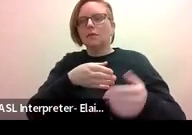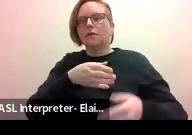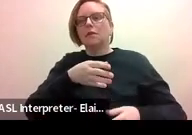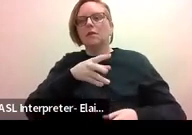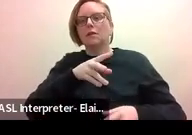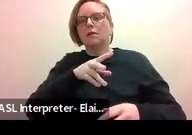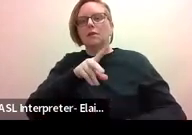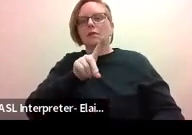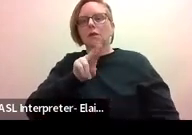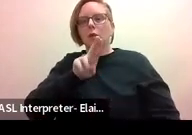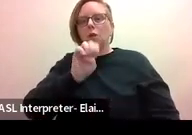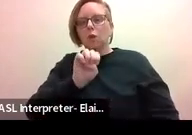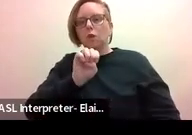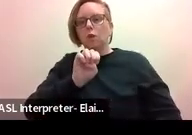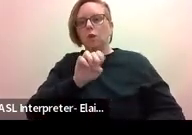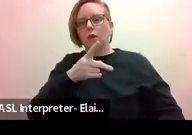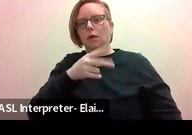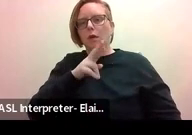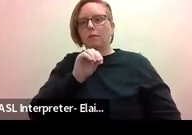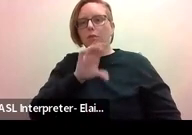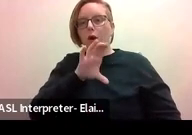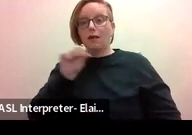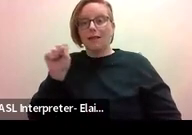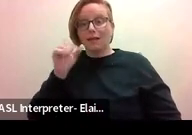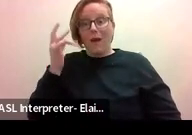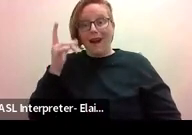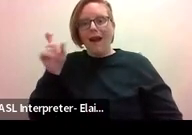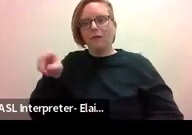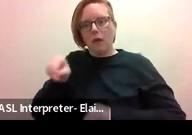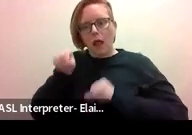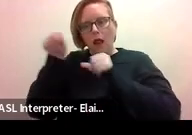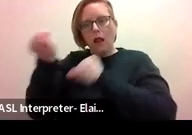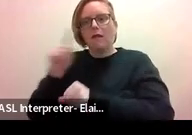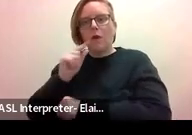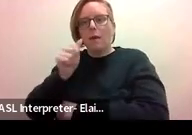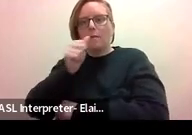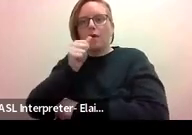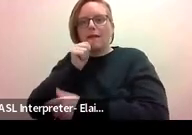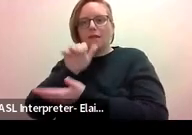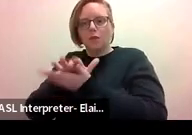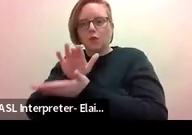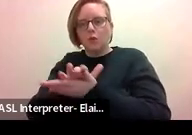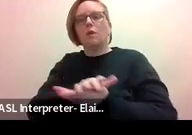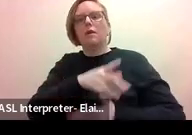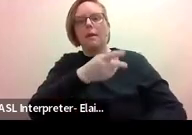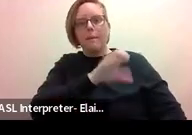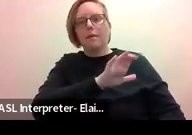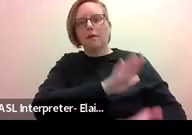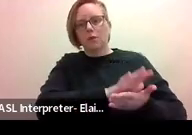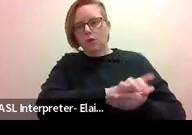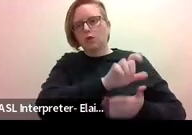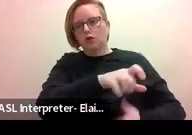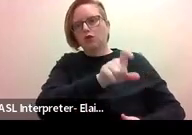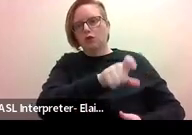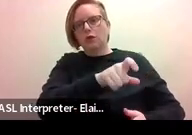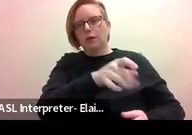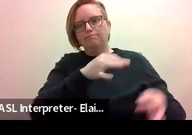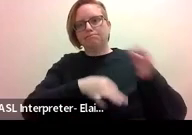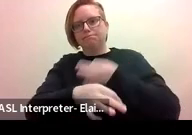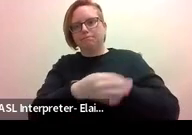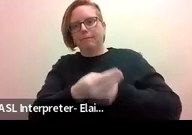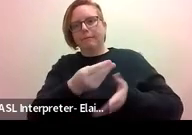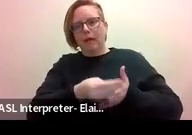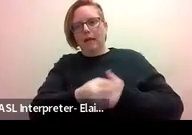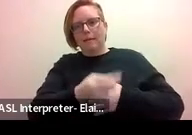tuition. So at that time, the standard was the Rowley case.